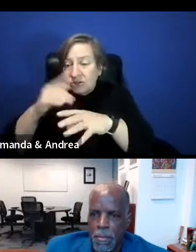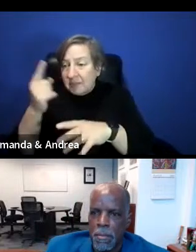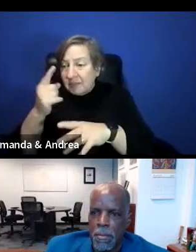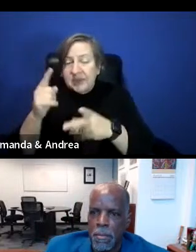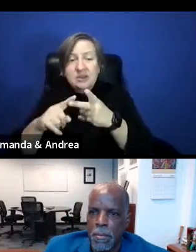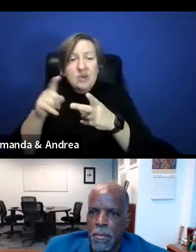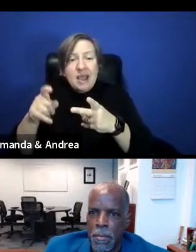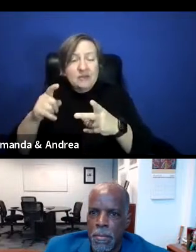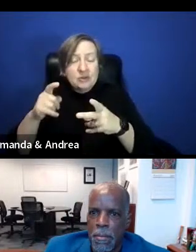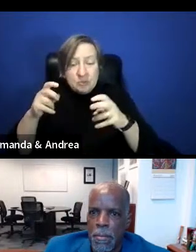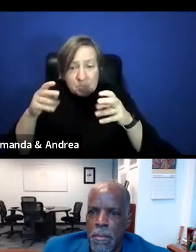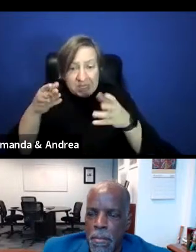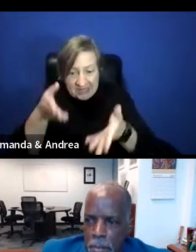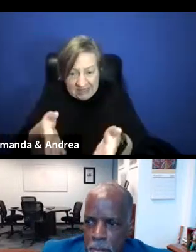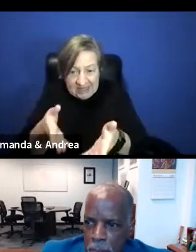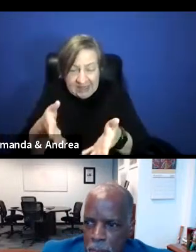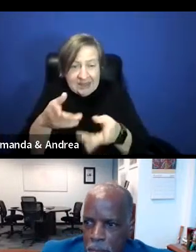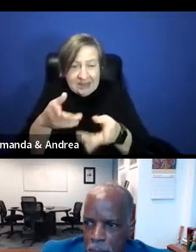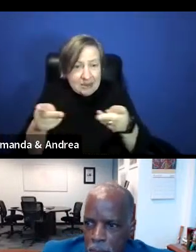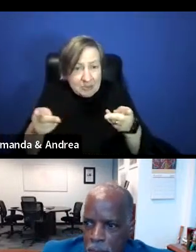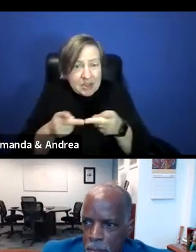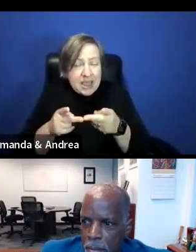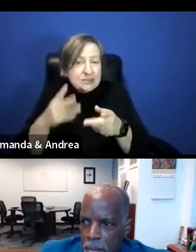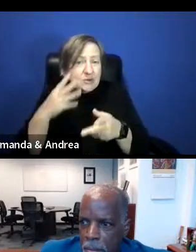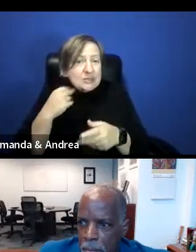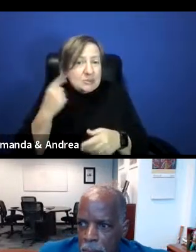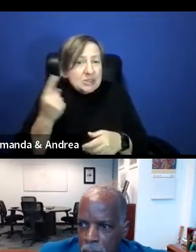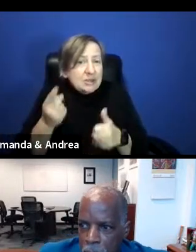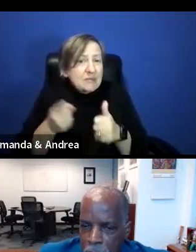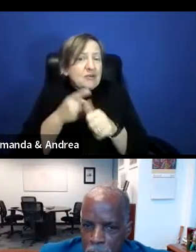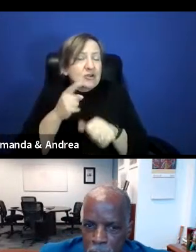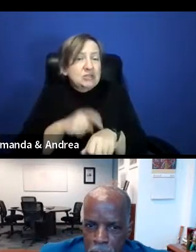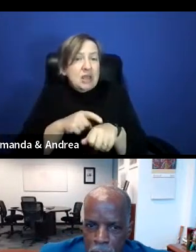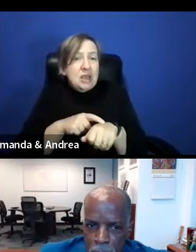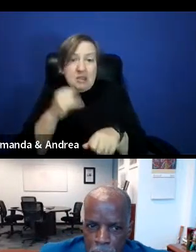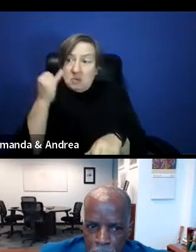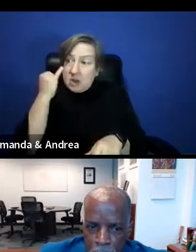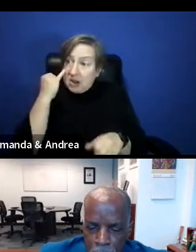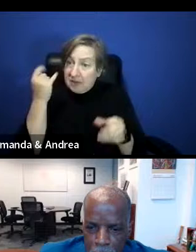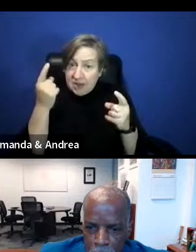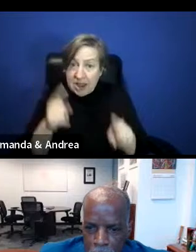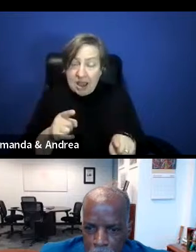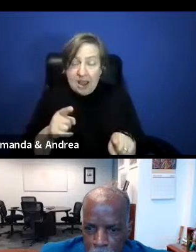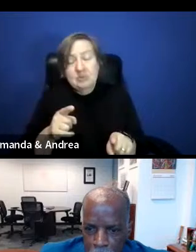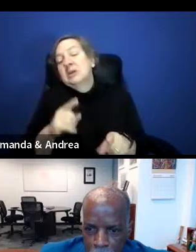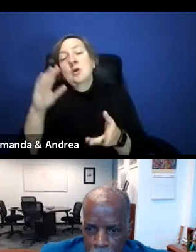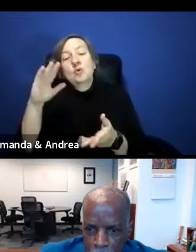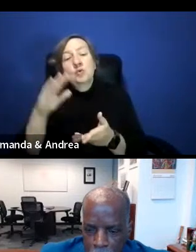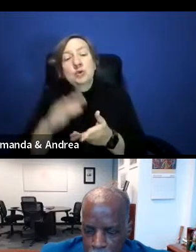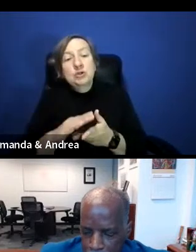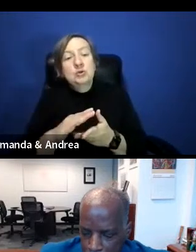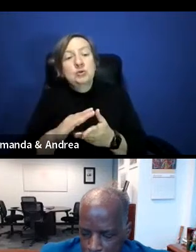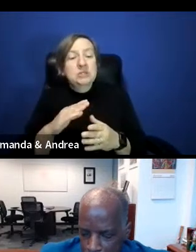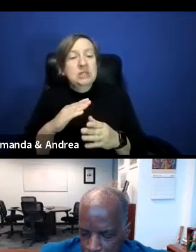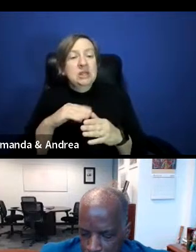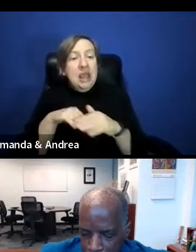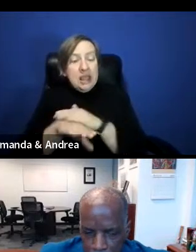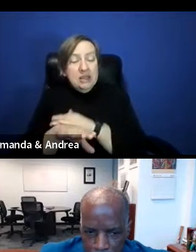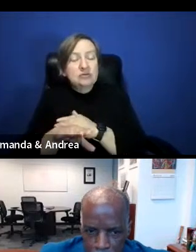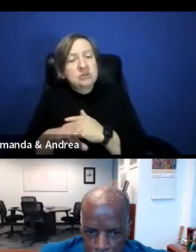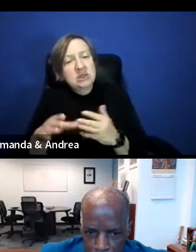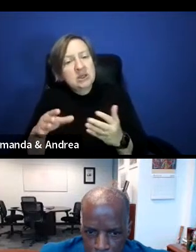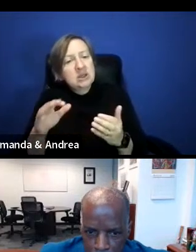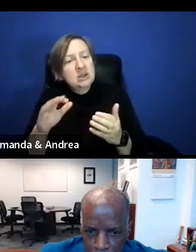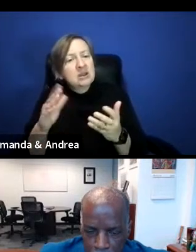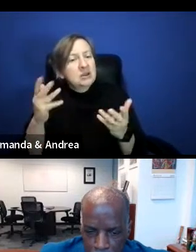a space or experience something firsthand. And, when those things happen, reducing the barrier to entry, one of the things that we really